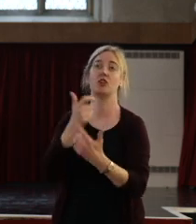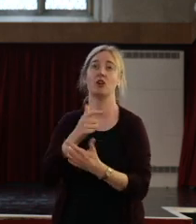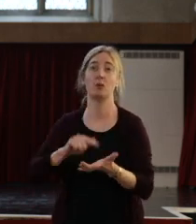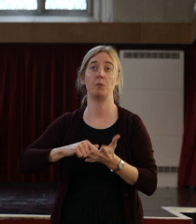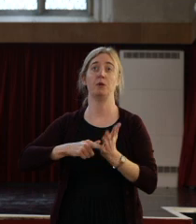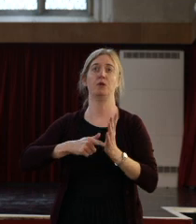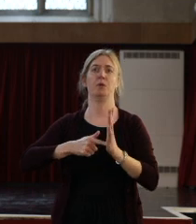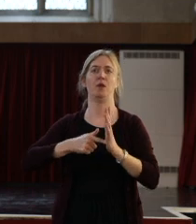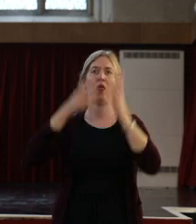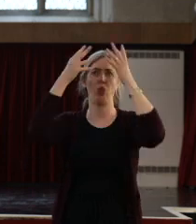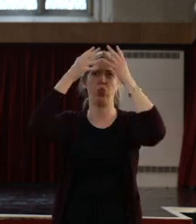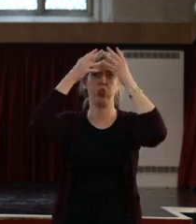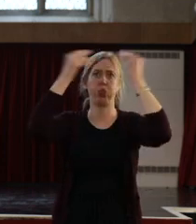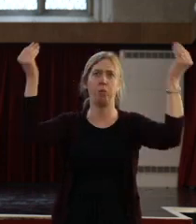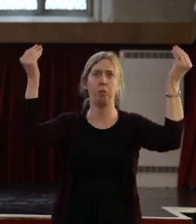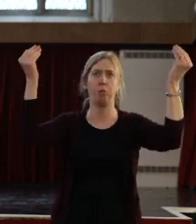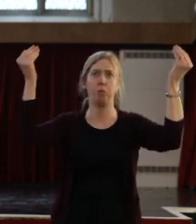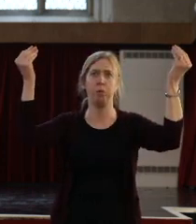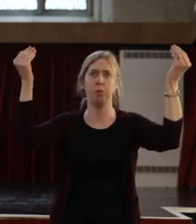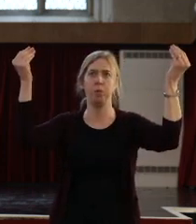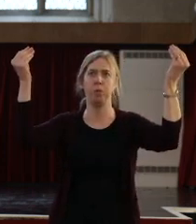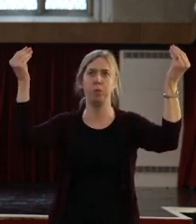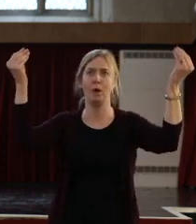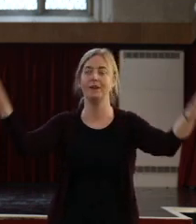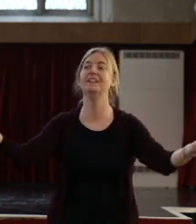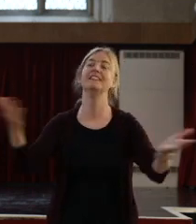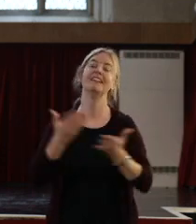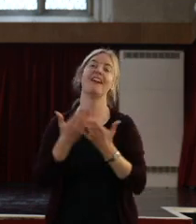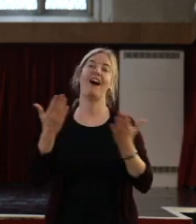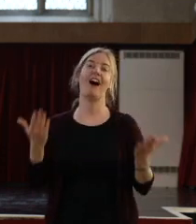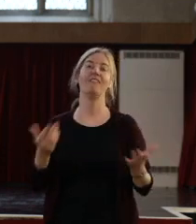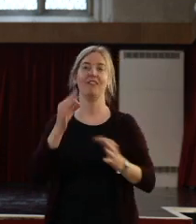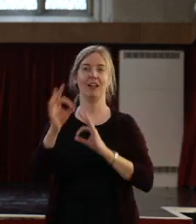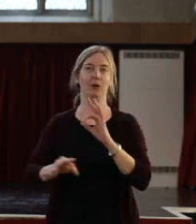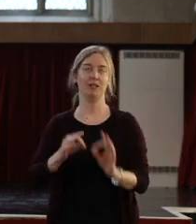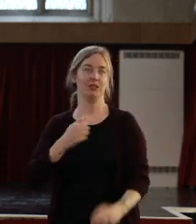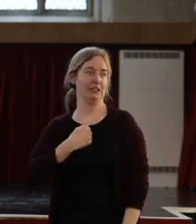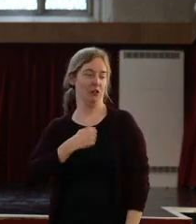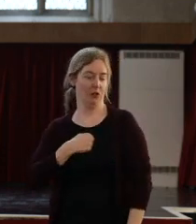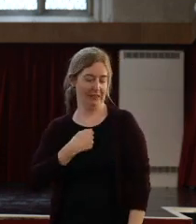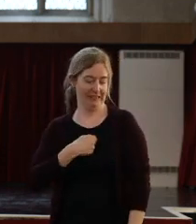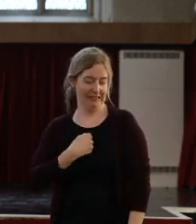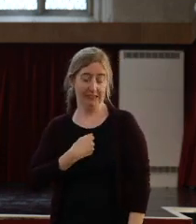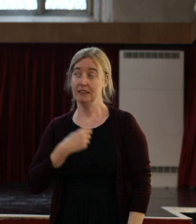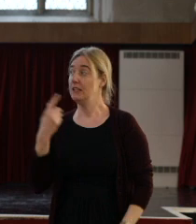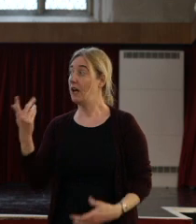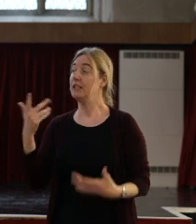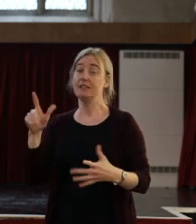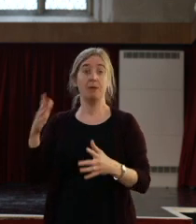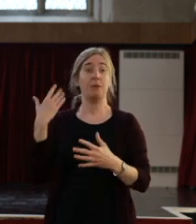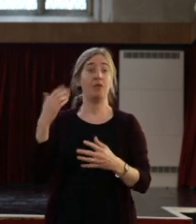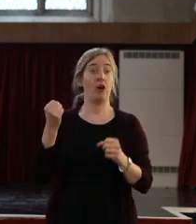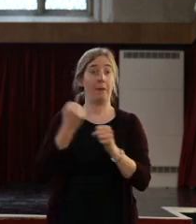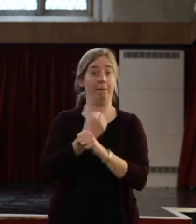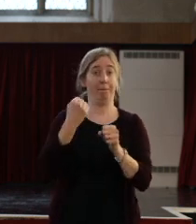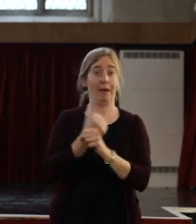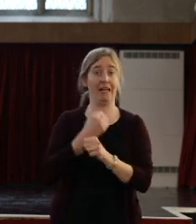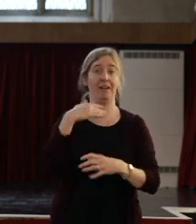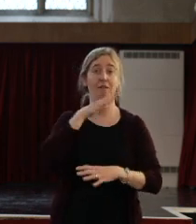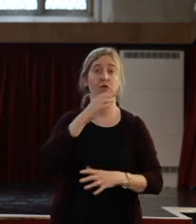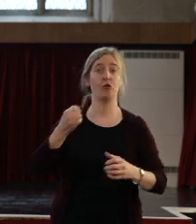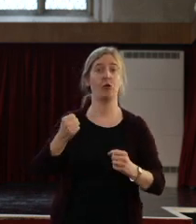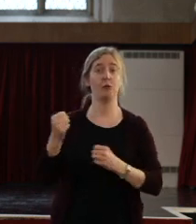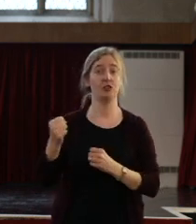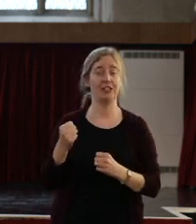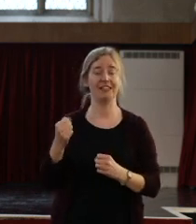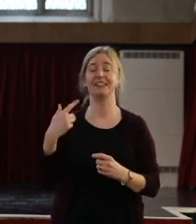I can't, do you know what? I'm not going to It was to an remember unfair that now. question. I No. apologise. But finally, I did used to make fruit machines. That's the other thing in Yarmouth. That's what I got kicked out